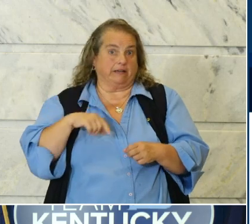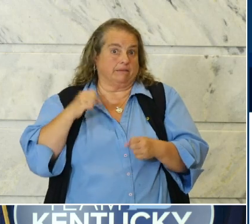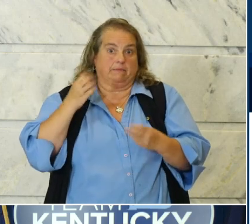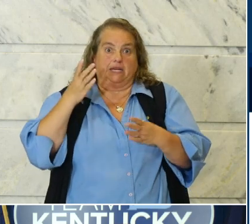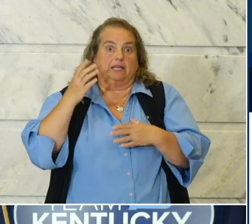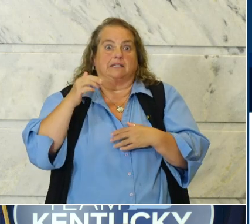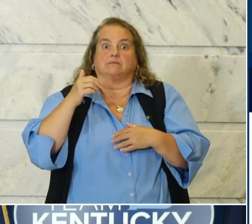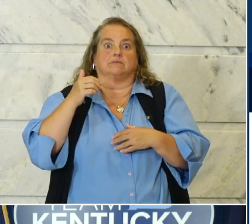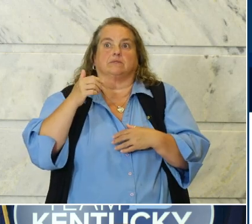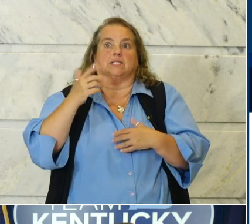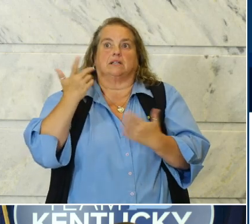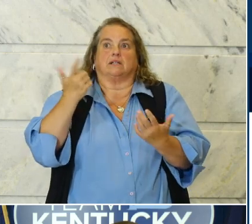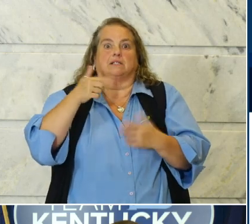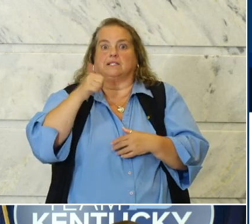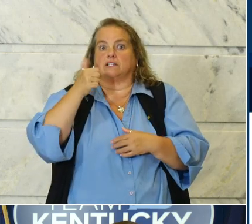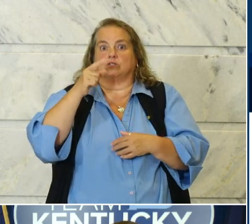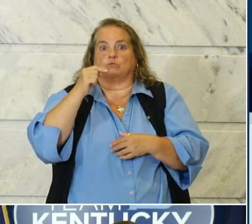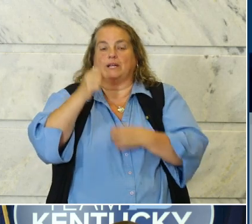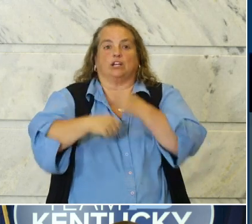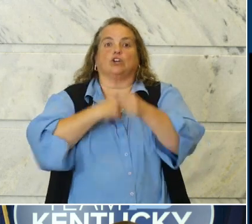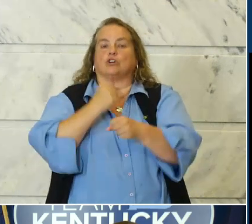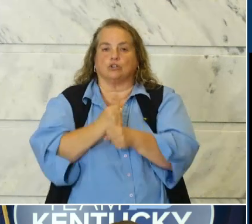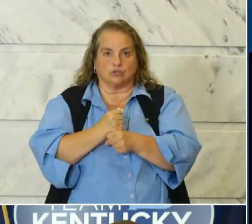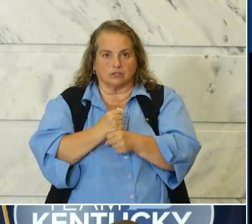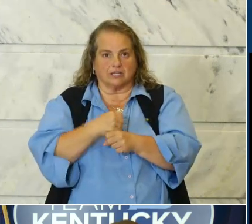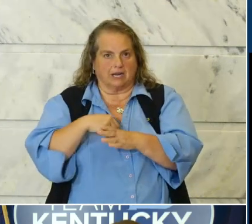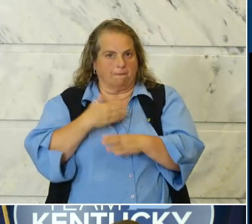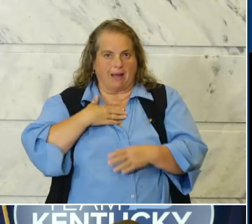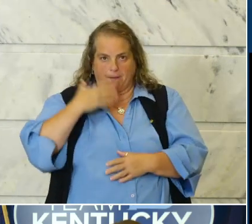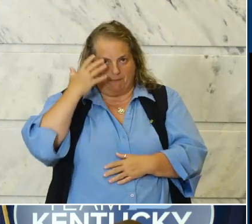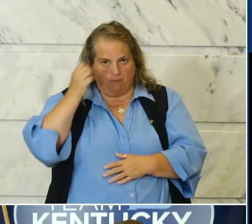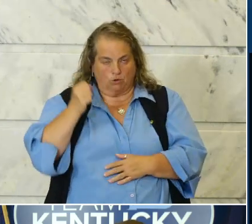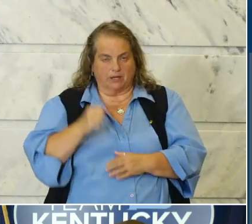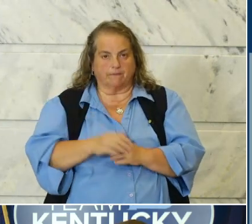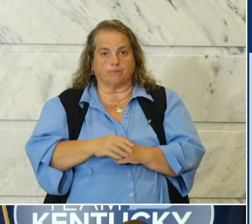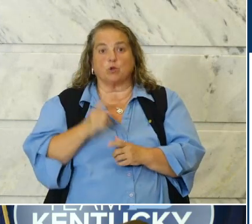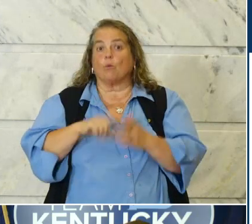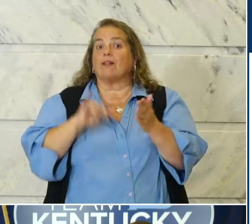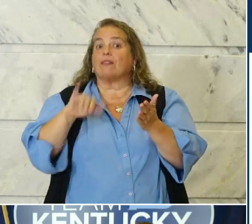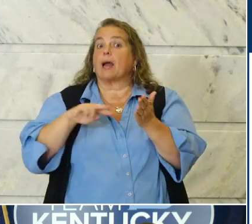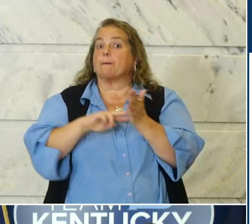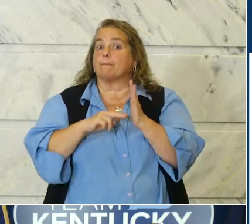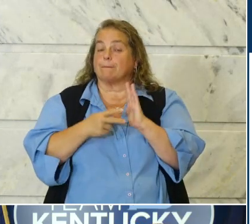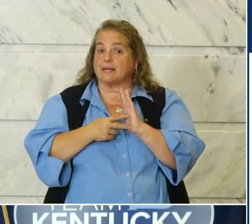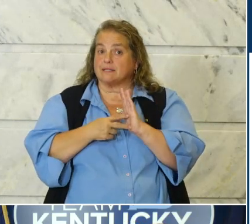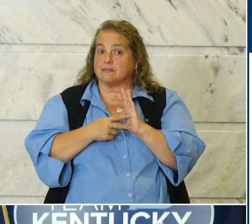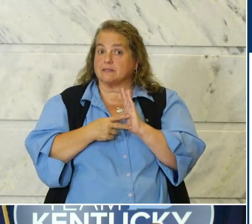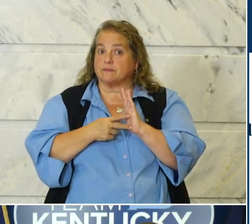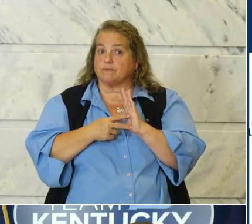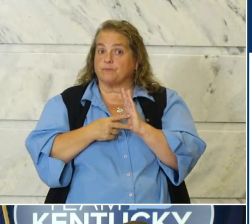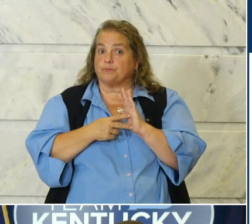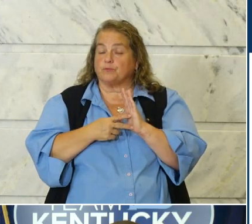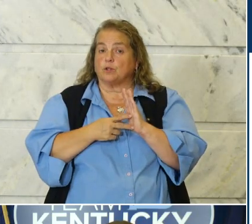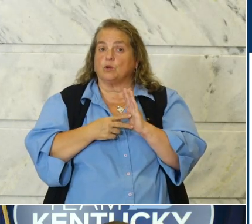certainly in my memory. What that means is that we saw this fiscal